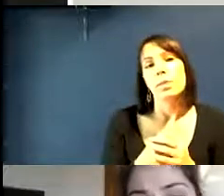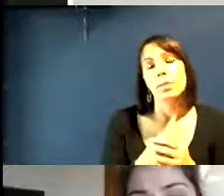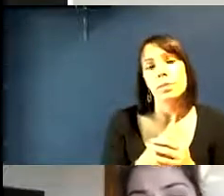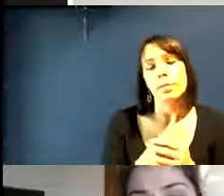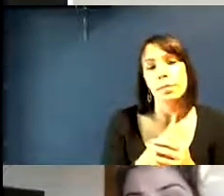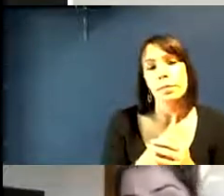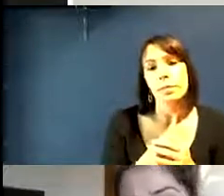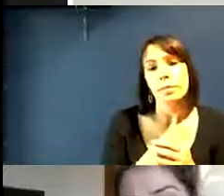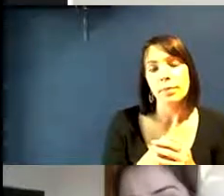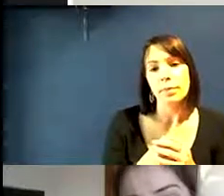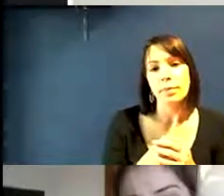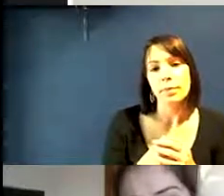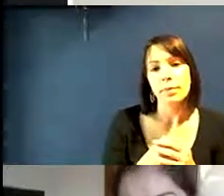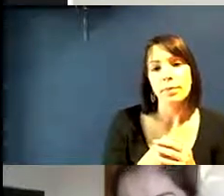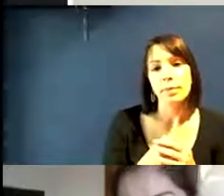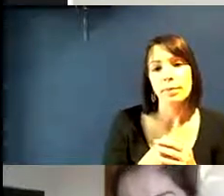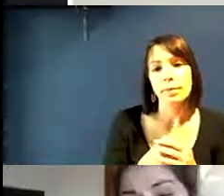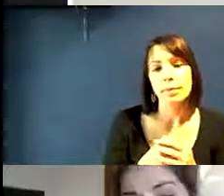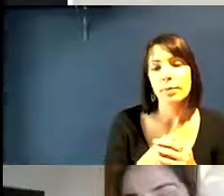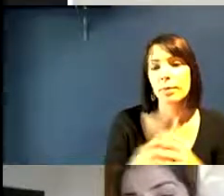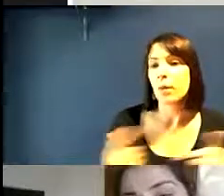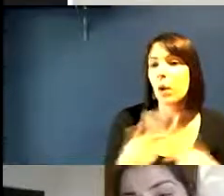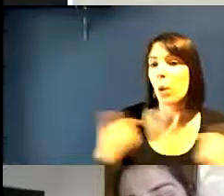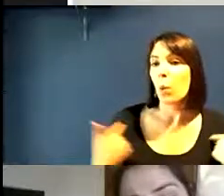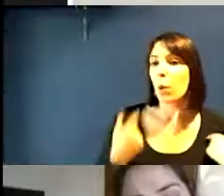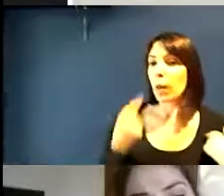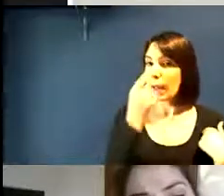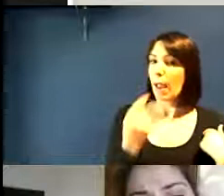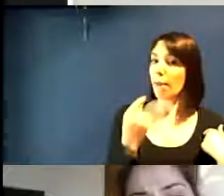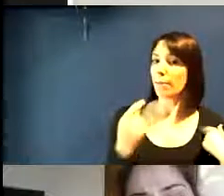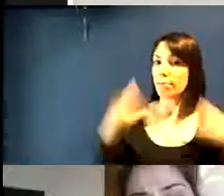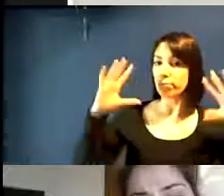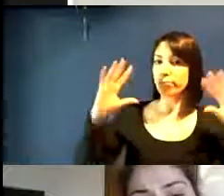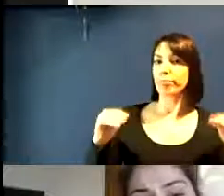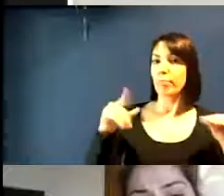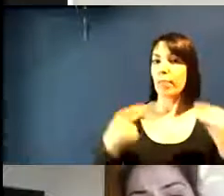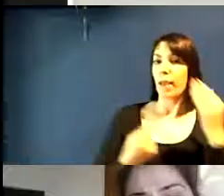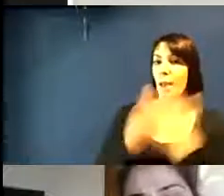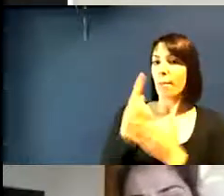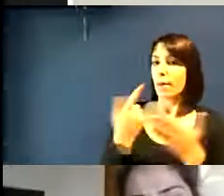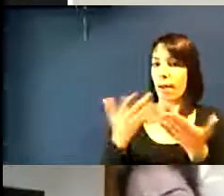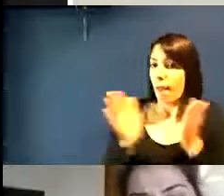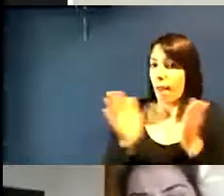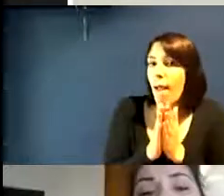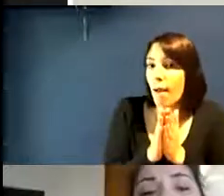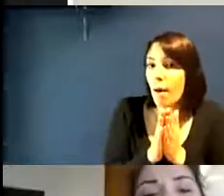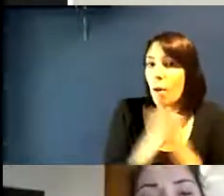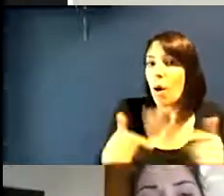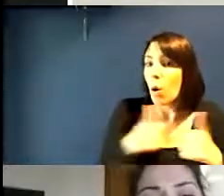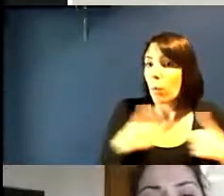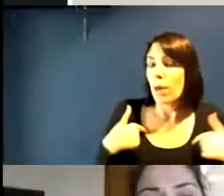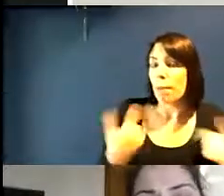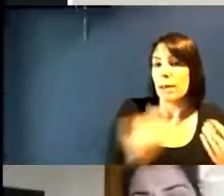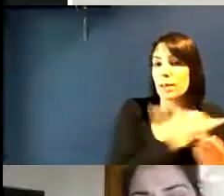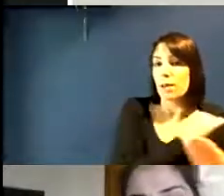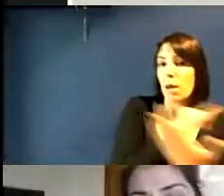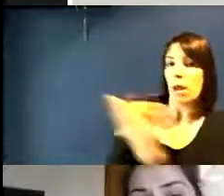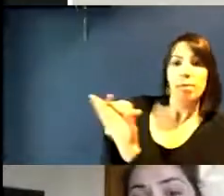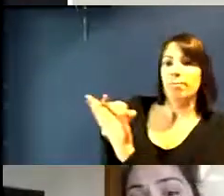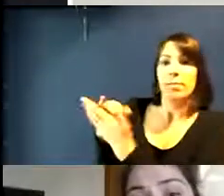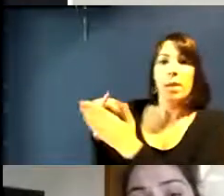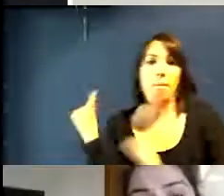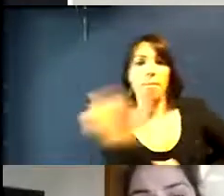we can do this by taking action and shifting the blame back to the perpetrator and